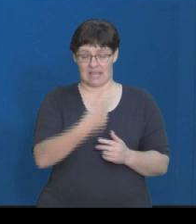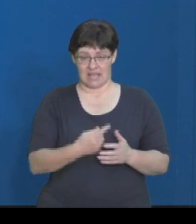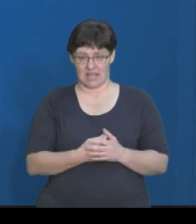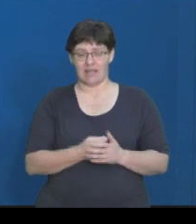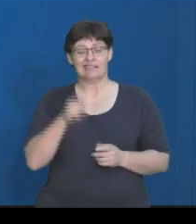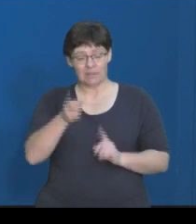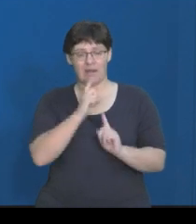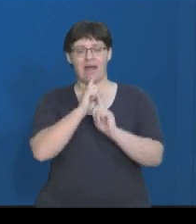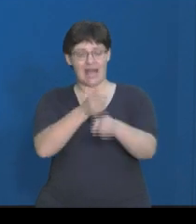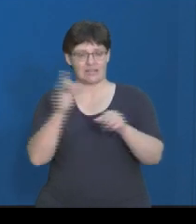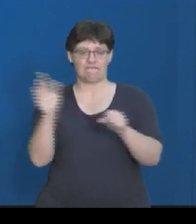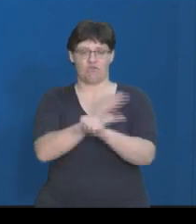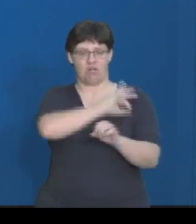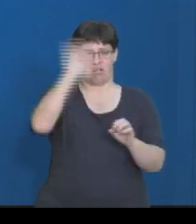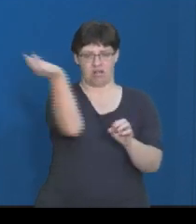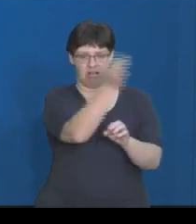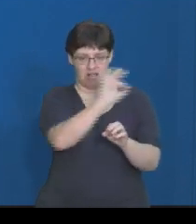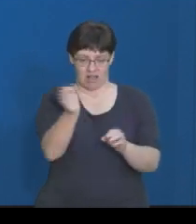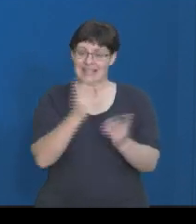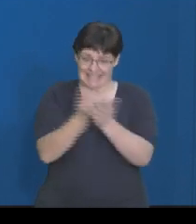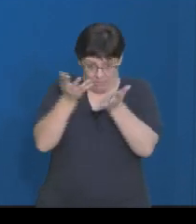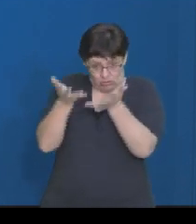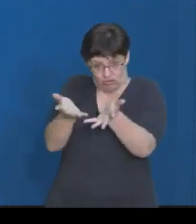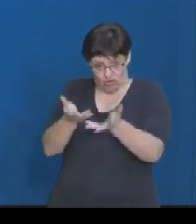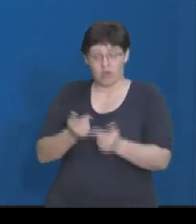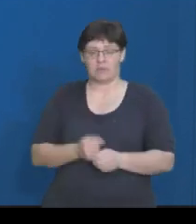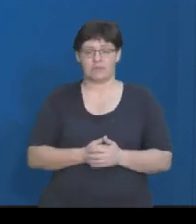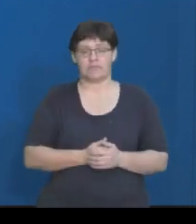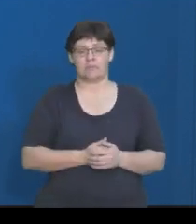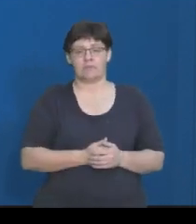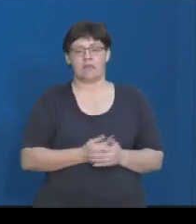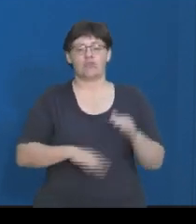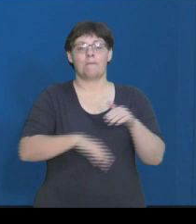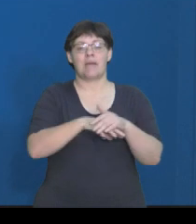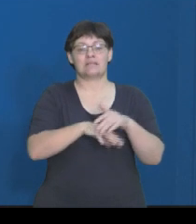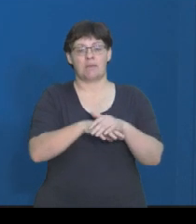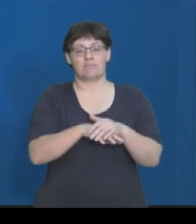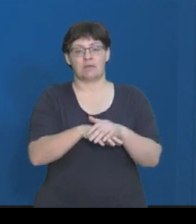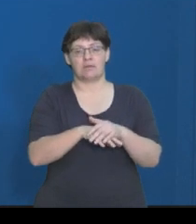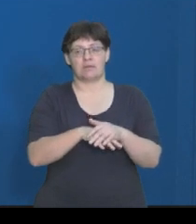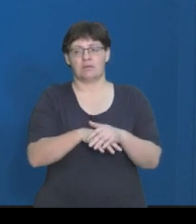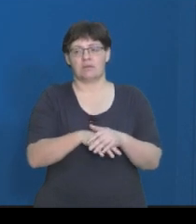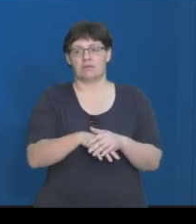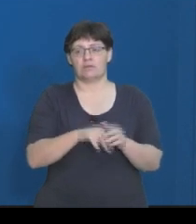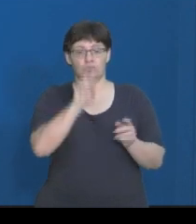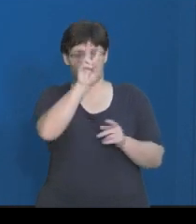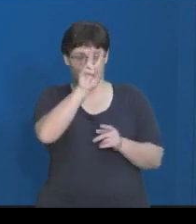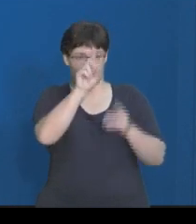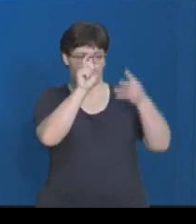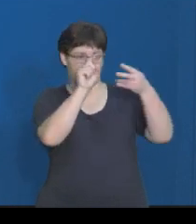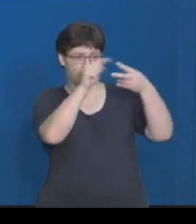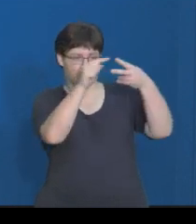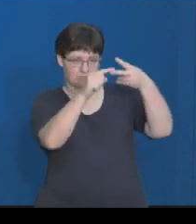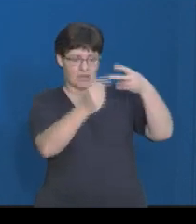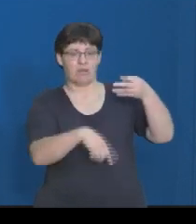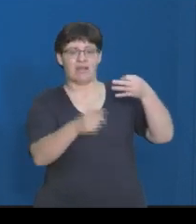these should be answered in full. Answer these type of questions in full, right? Maximum of 2 points there. I gave you guys a